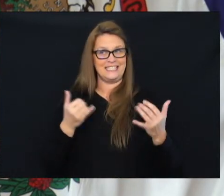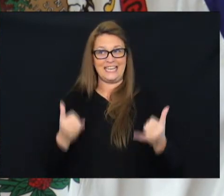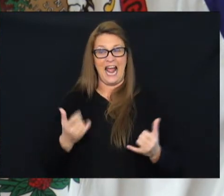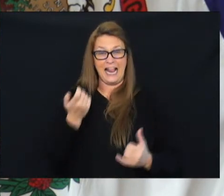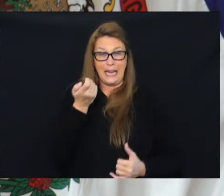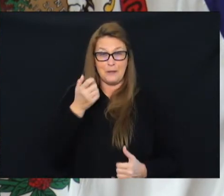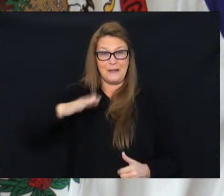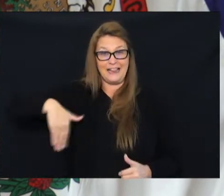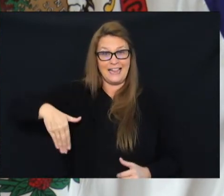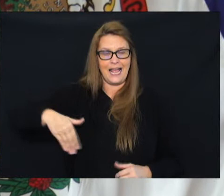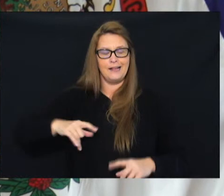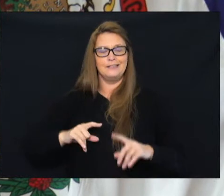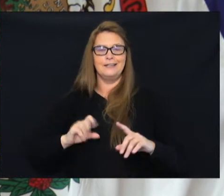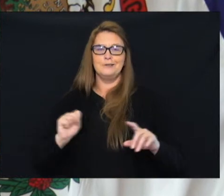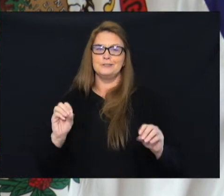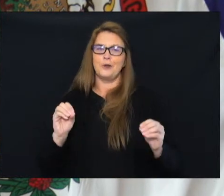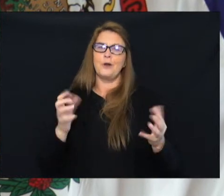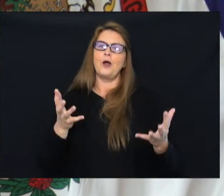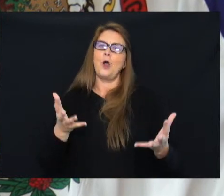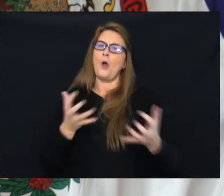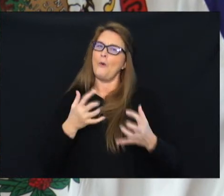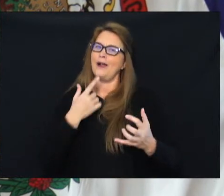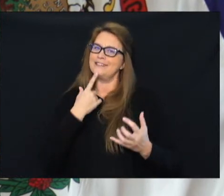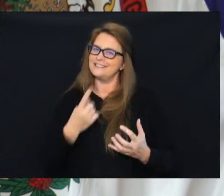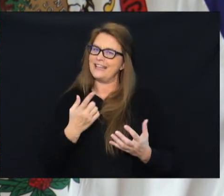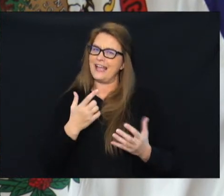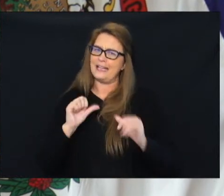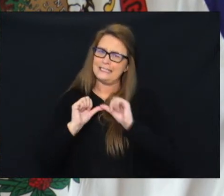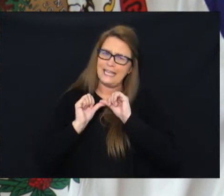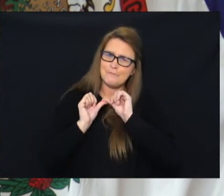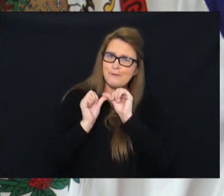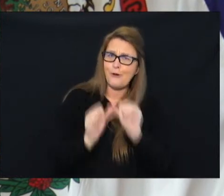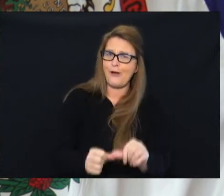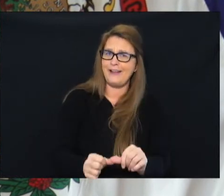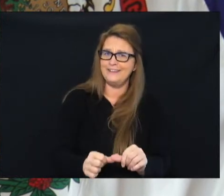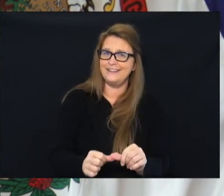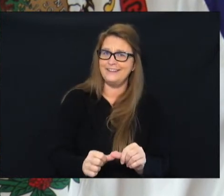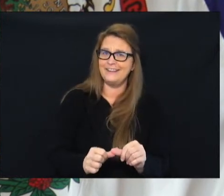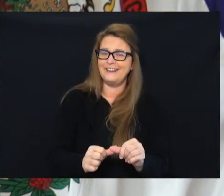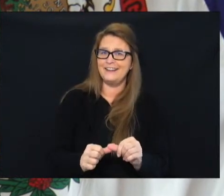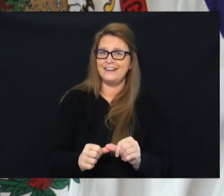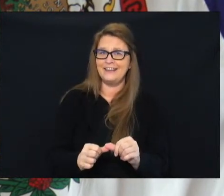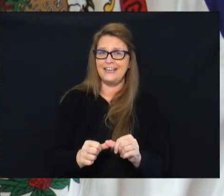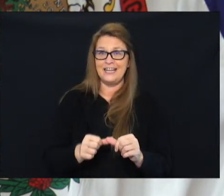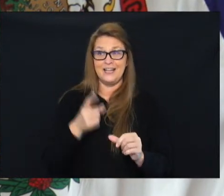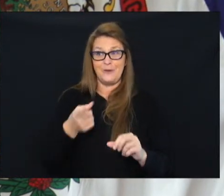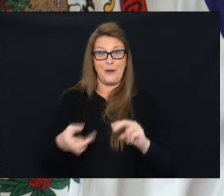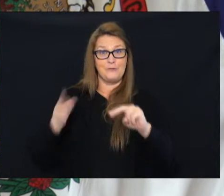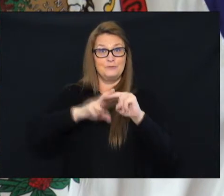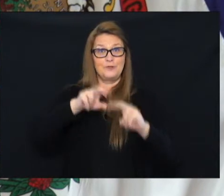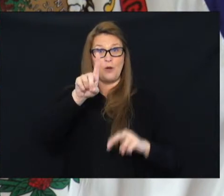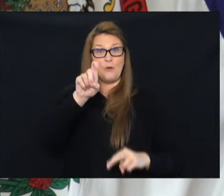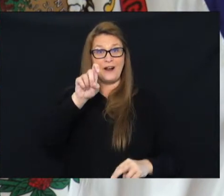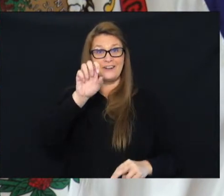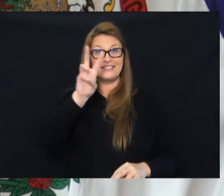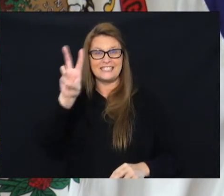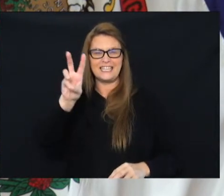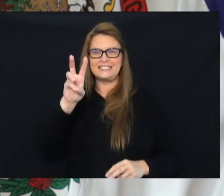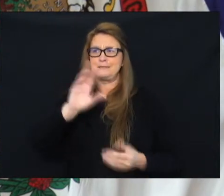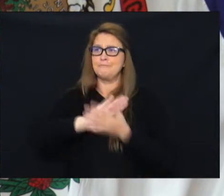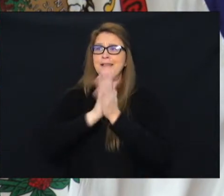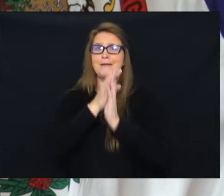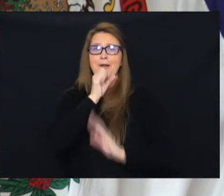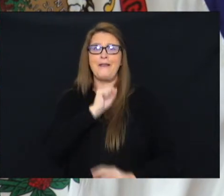but nevertheless, keep it going. Let's get to 106, and then let's shoot for 110 and just keep